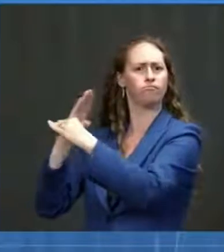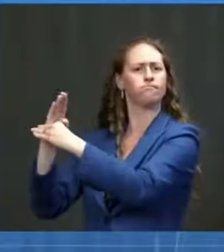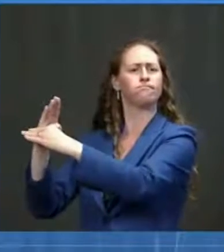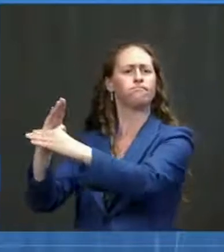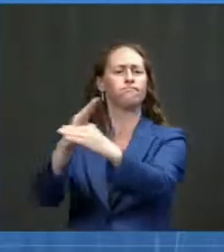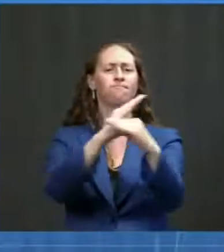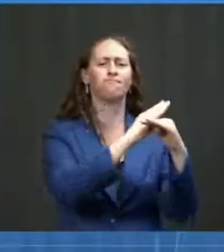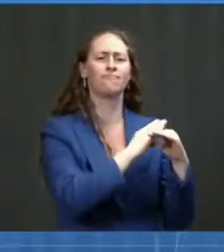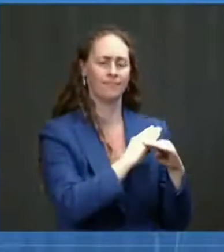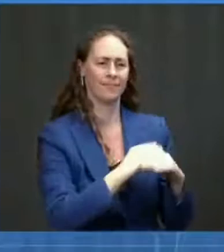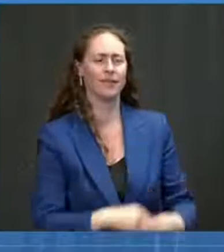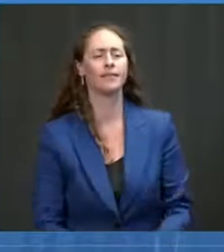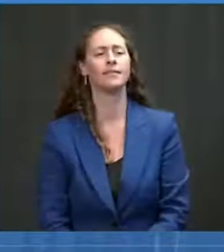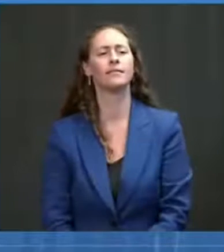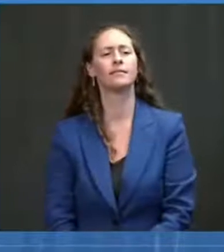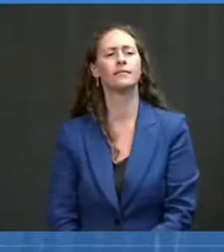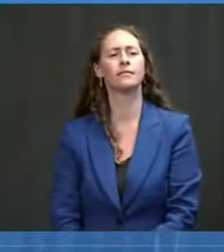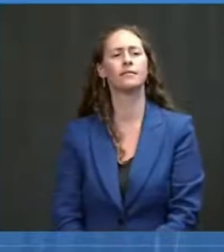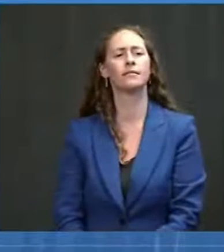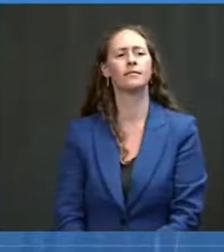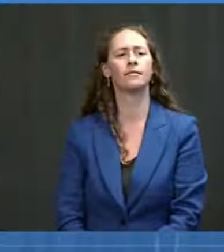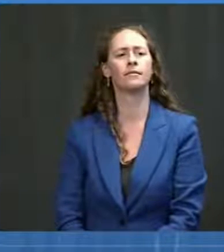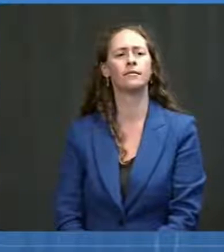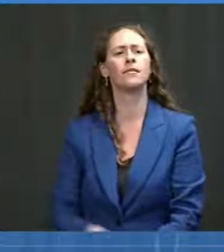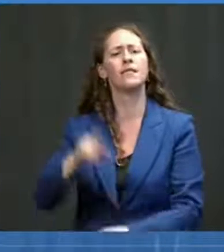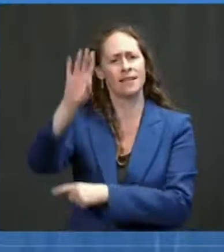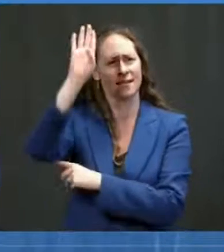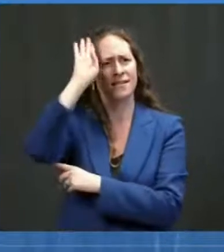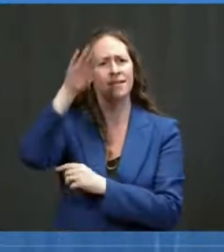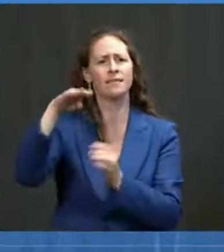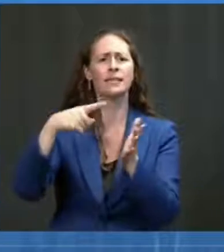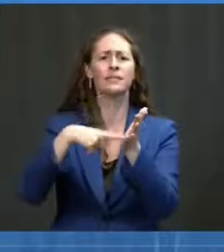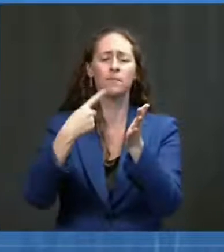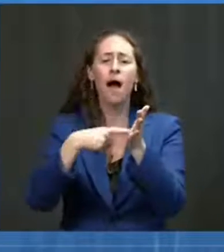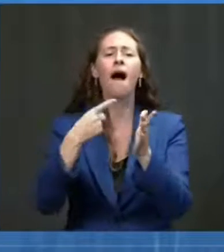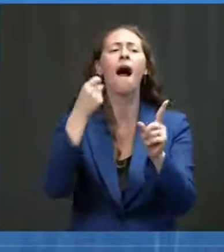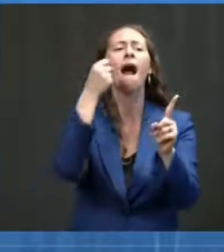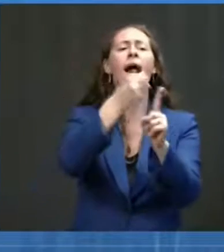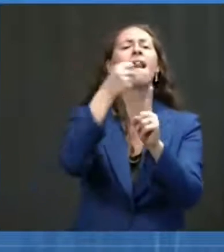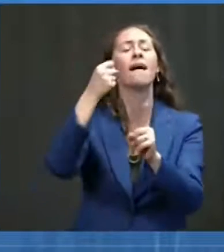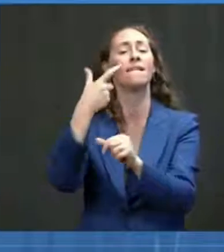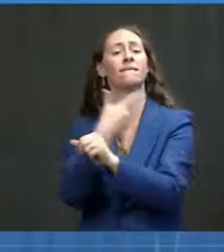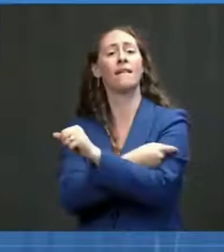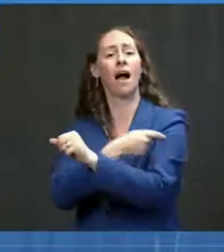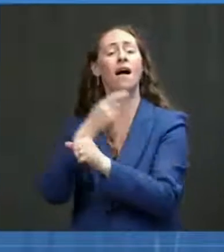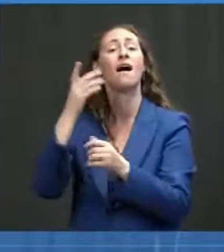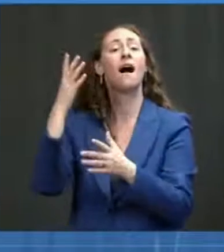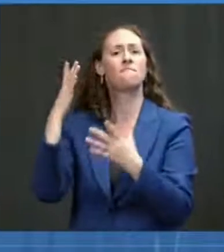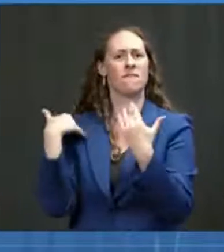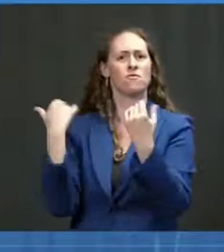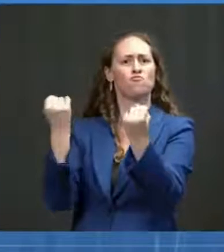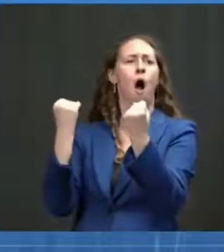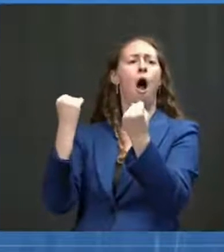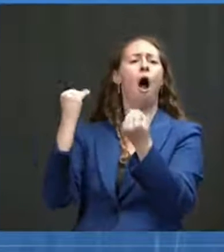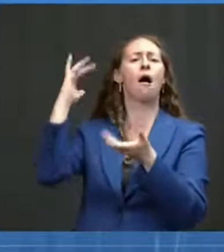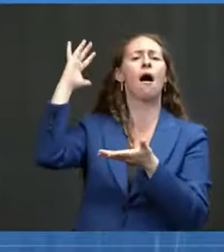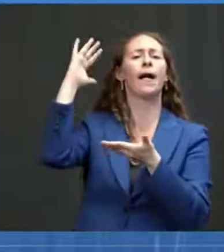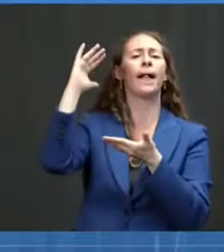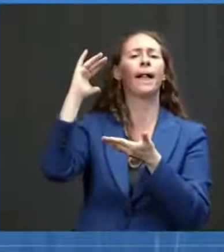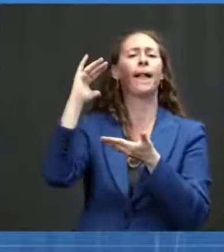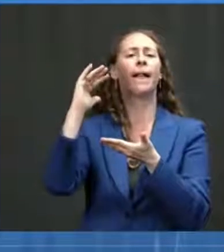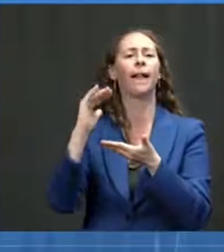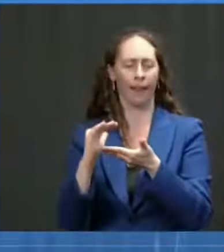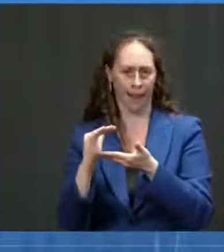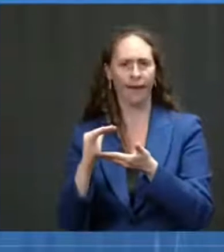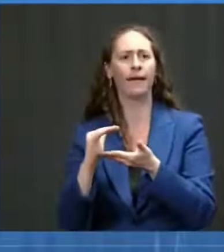less effective over time. Our goal has been to determine when that time might come for the COVID-19 vaccines so